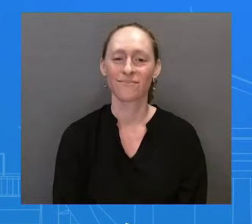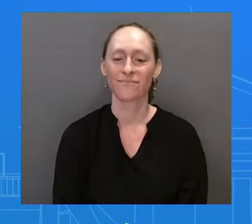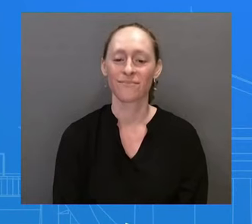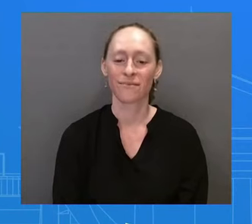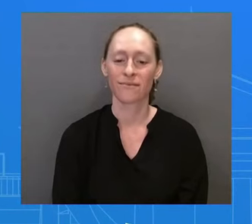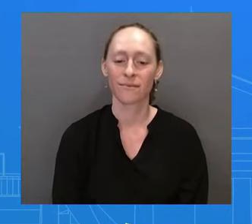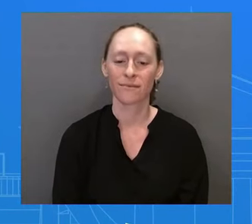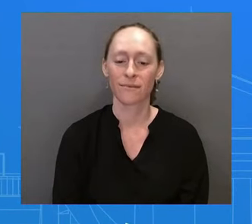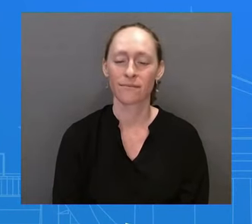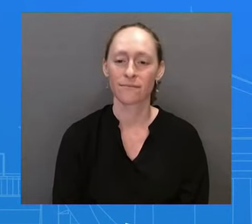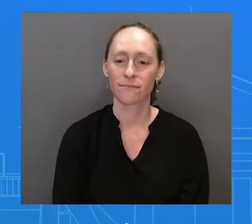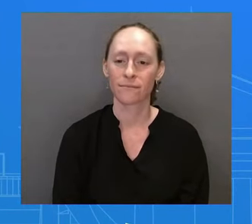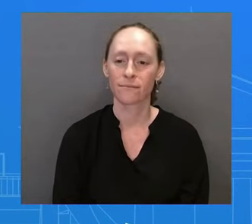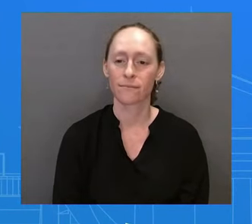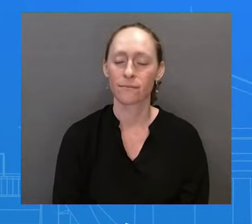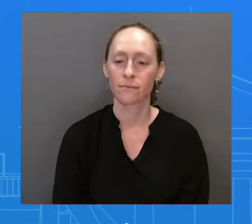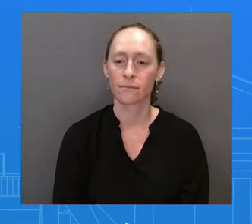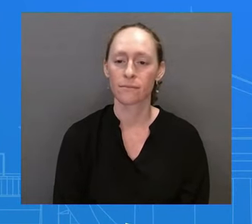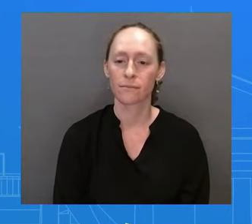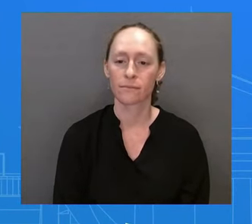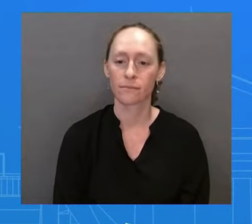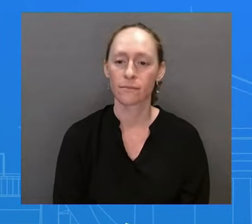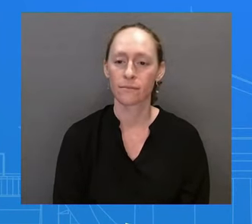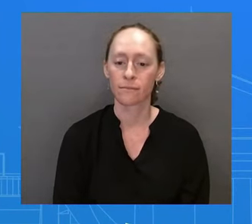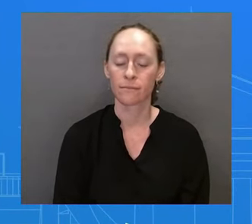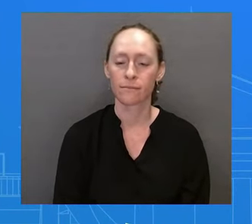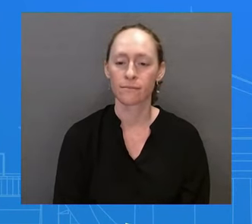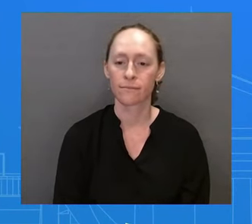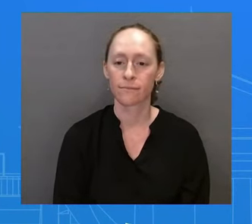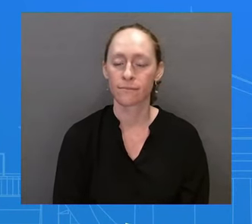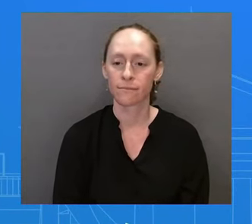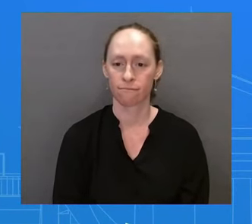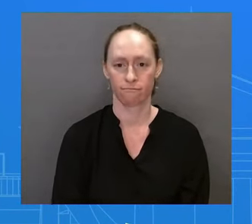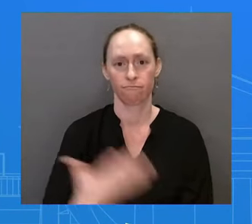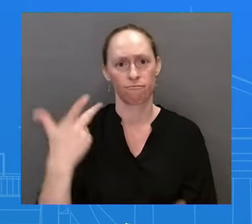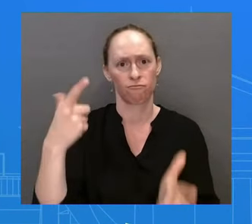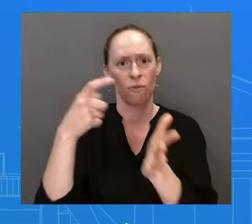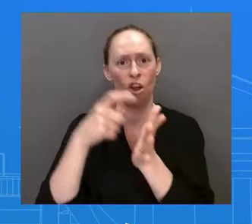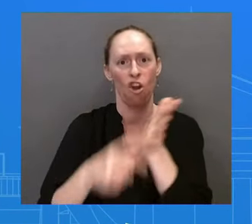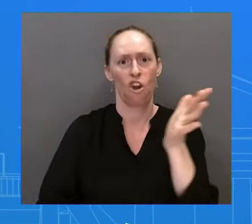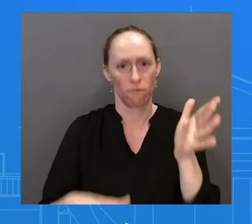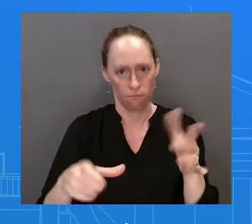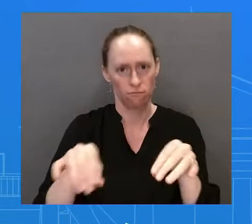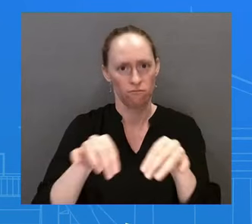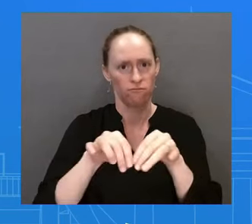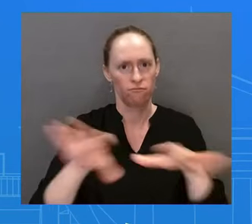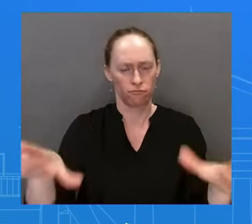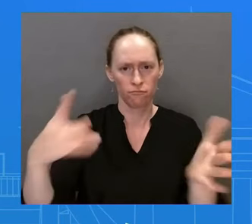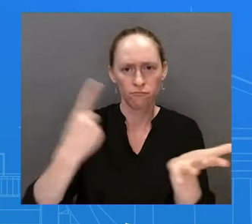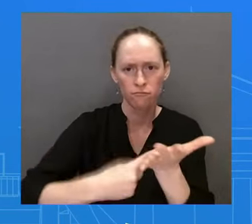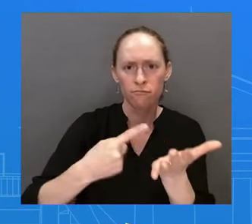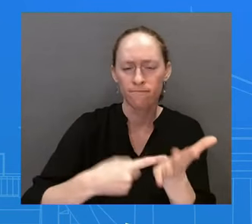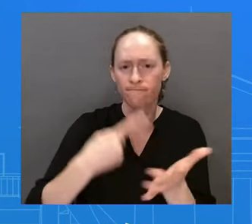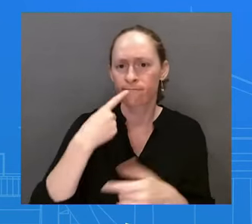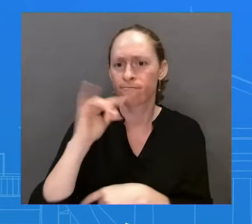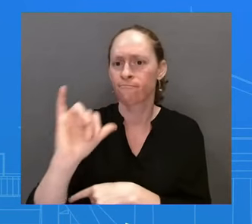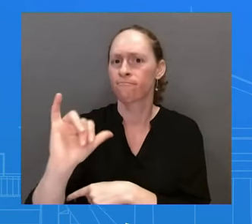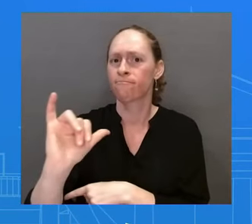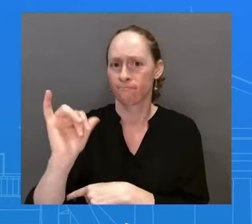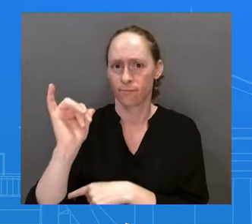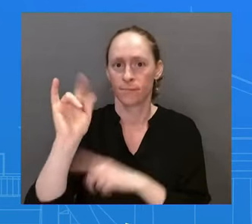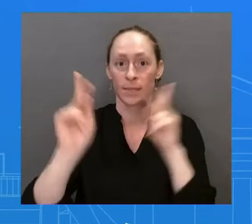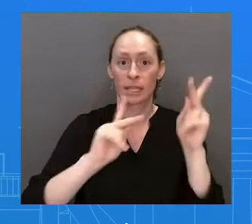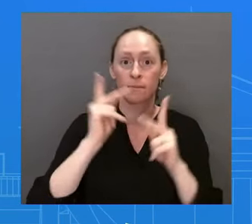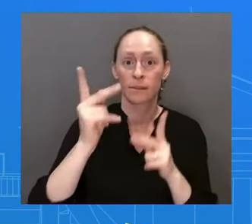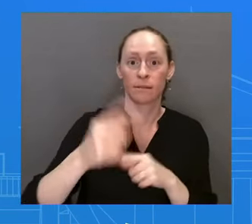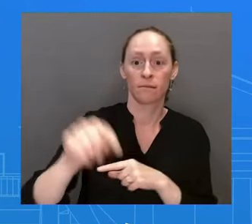to evacuate U.S. citizens from Taiwan. Can you confirm that? And that does it mean that, according to your assessment,